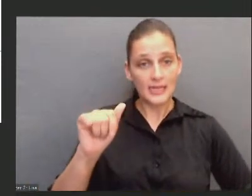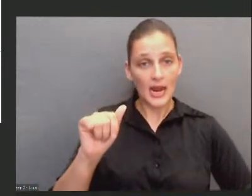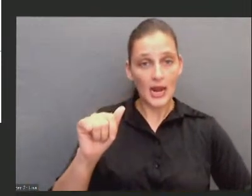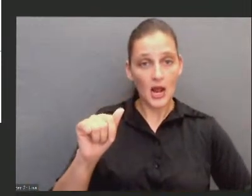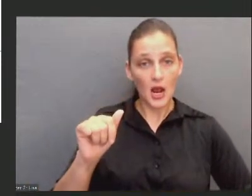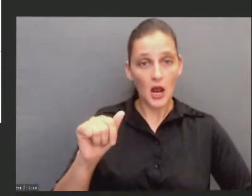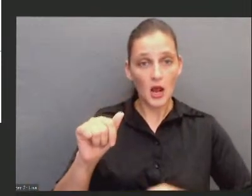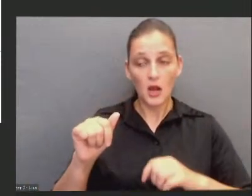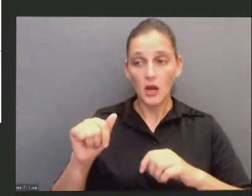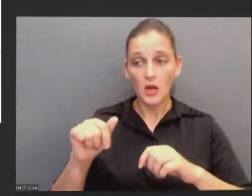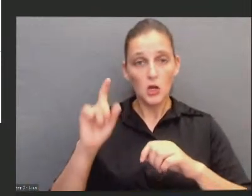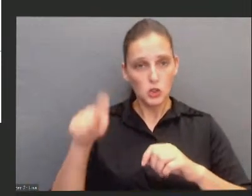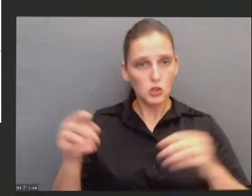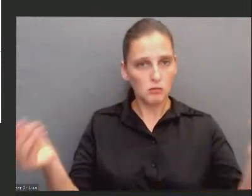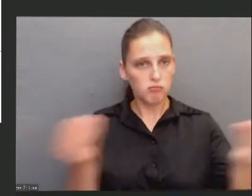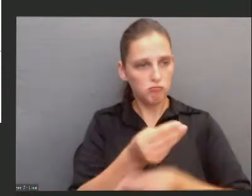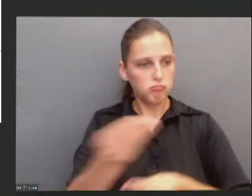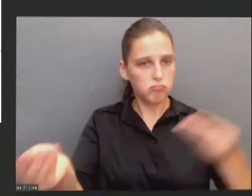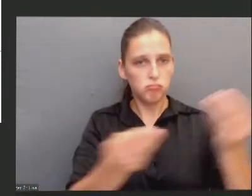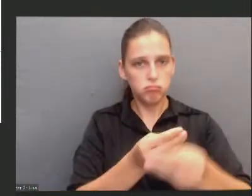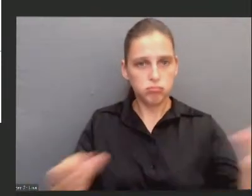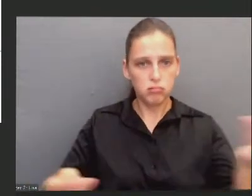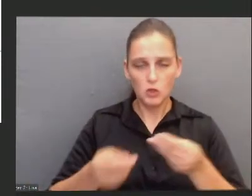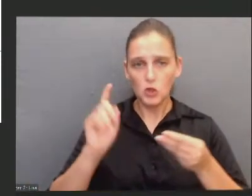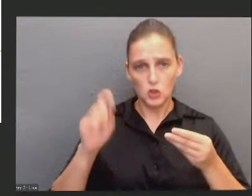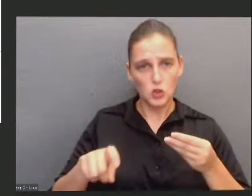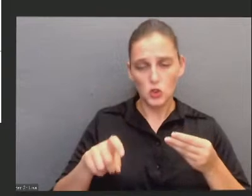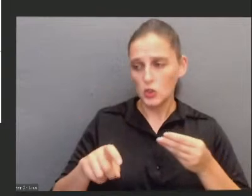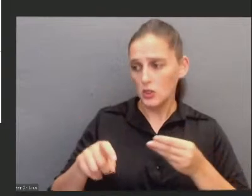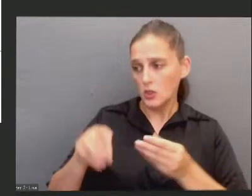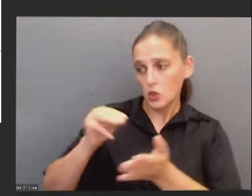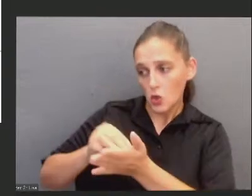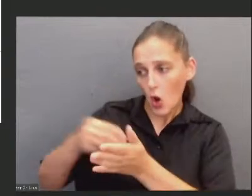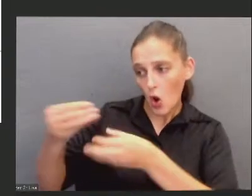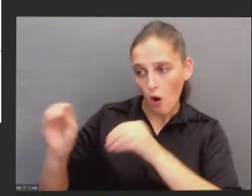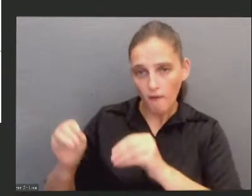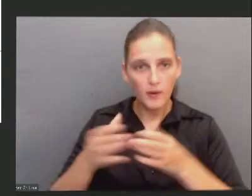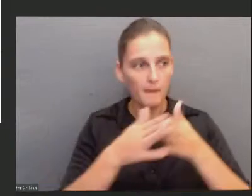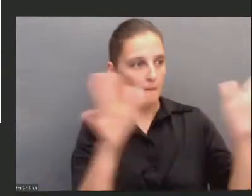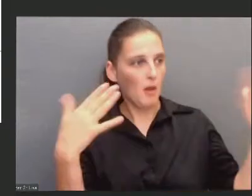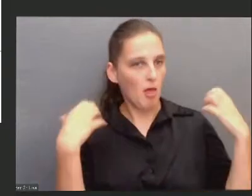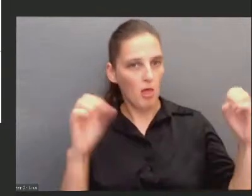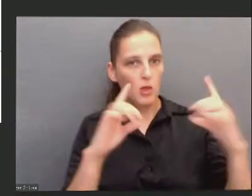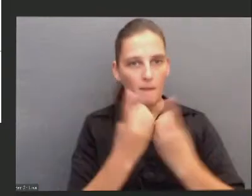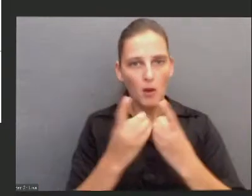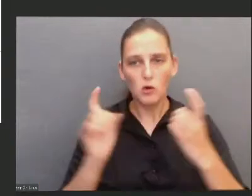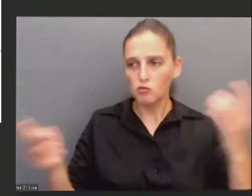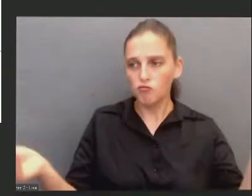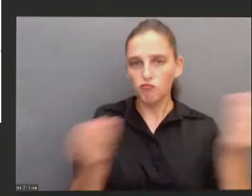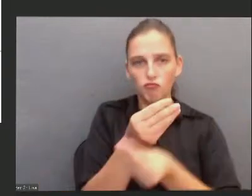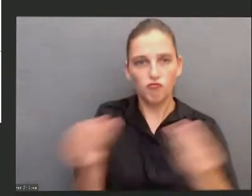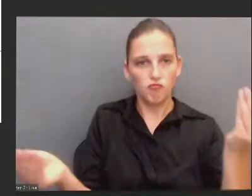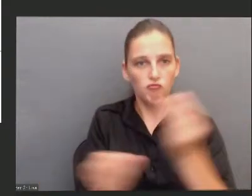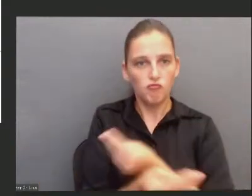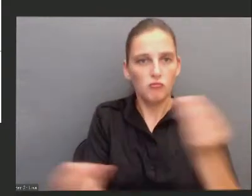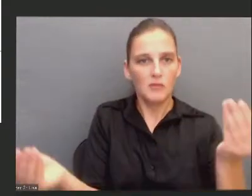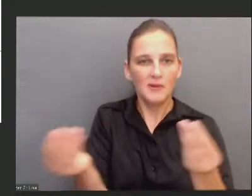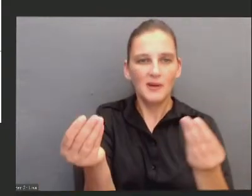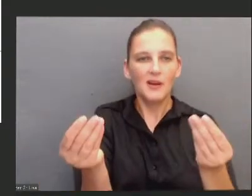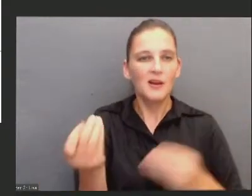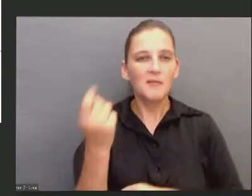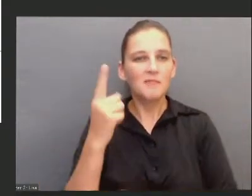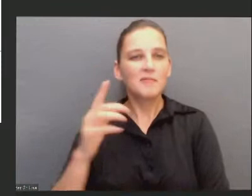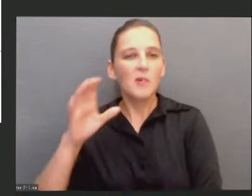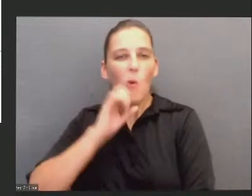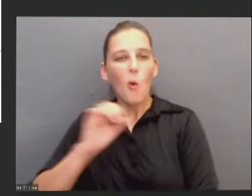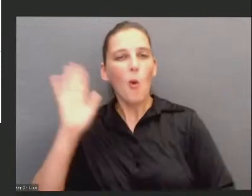between doctors' offices and public health departments. We have to get away from fax machine reporting between hospitals